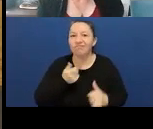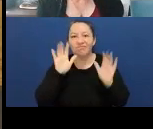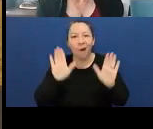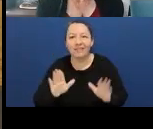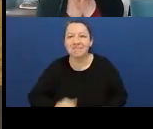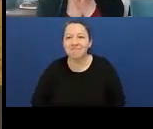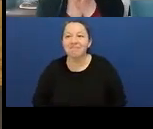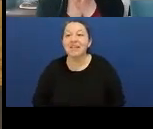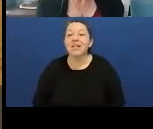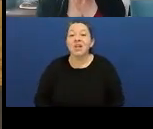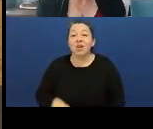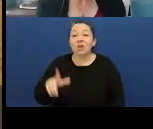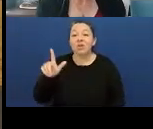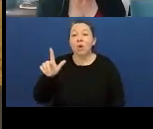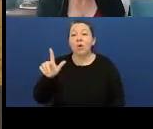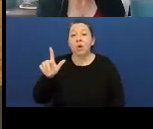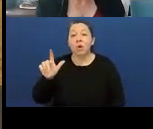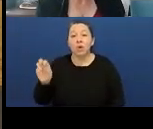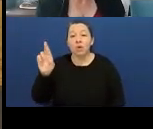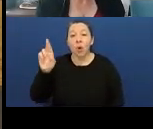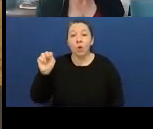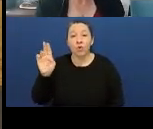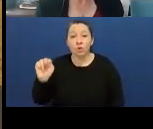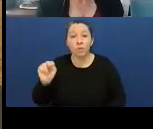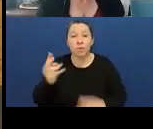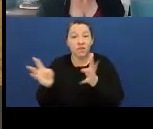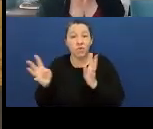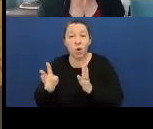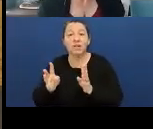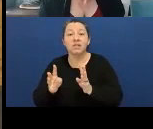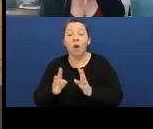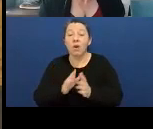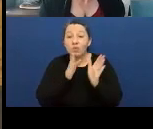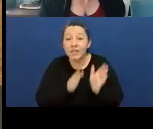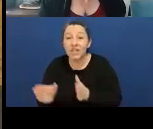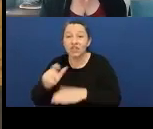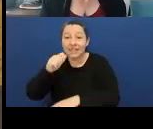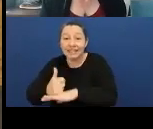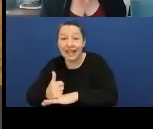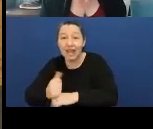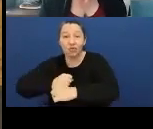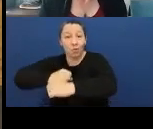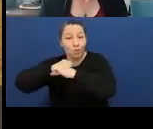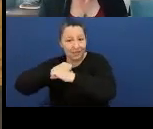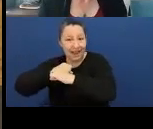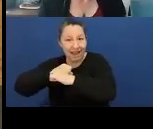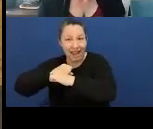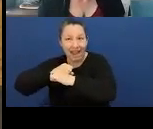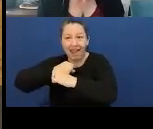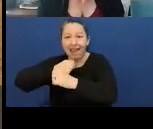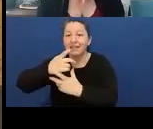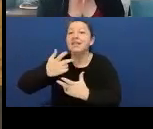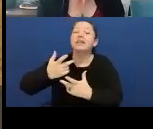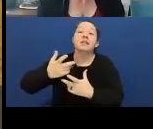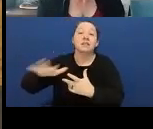Nubian forts are strategically placed to protect Egyptian interests against local Nubians and